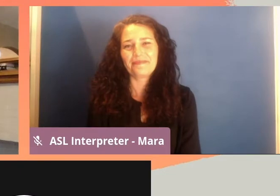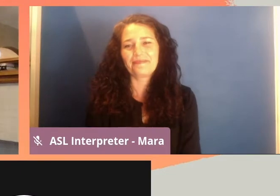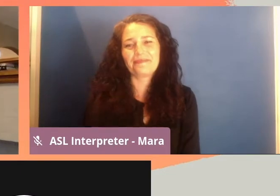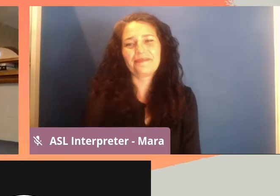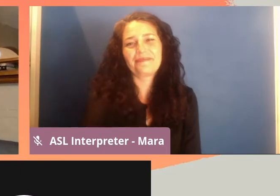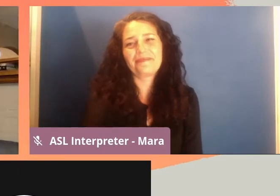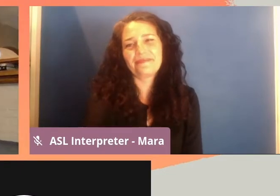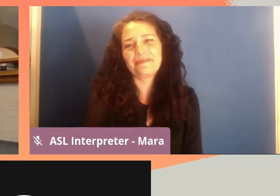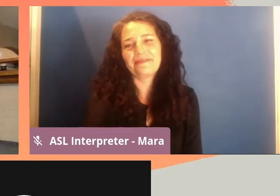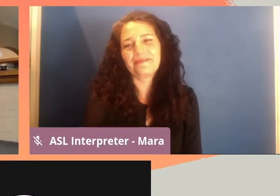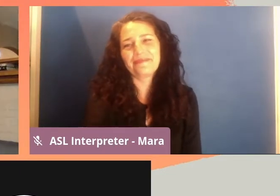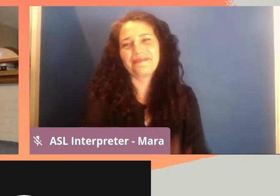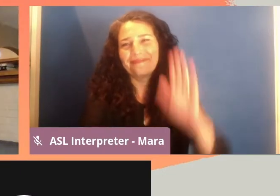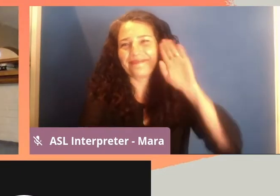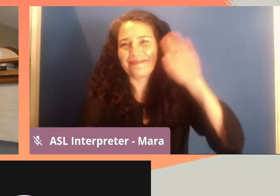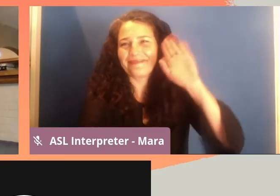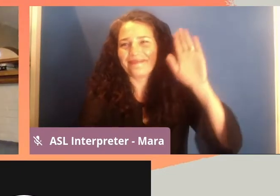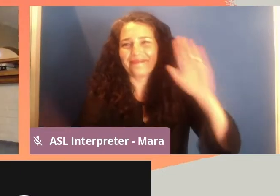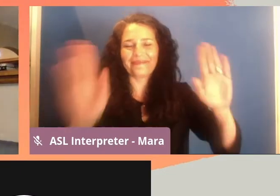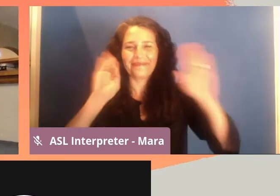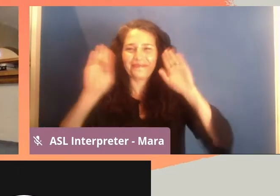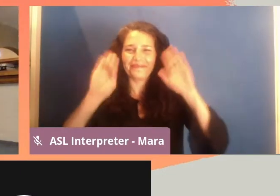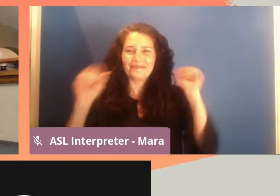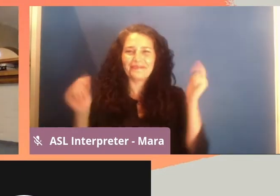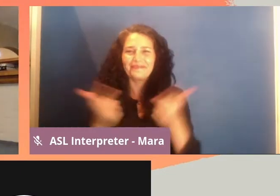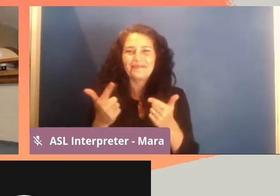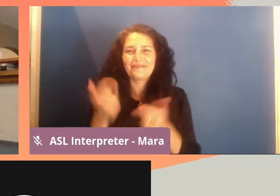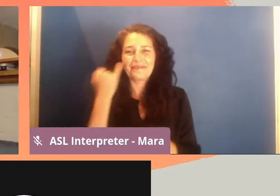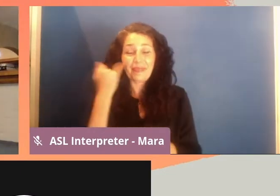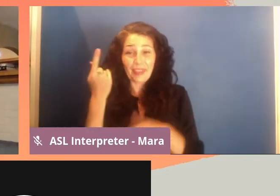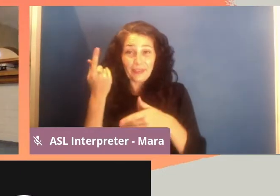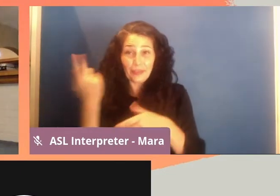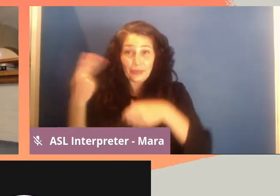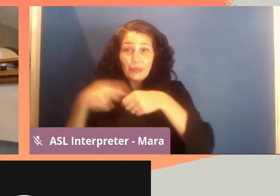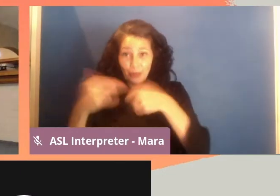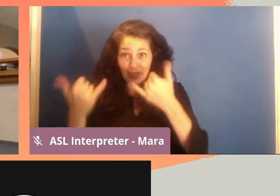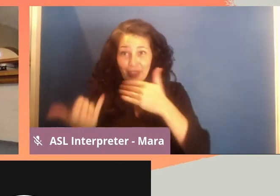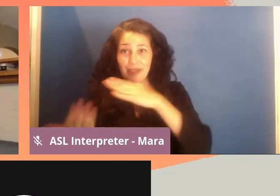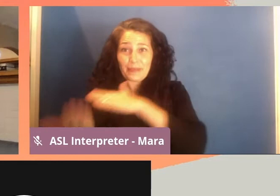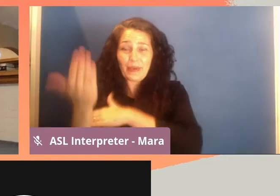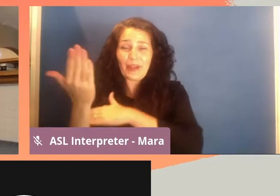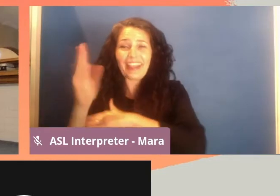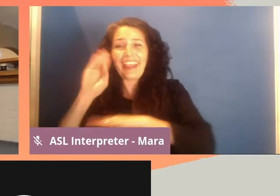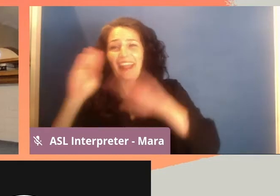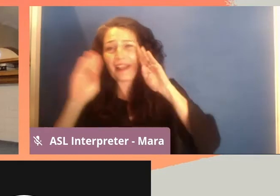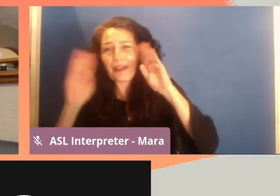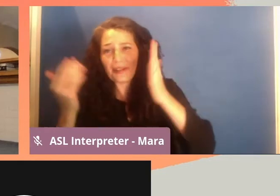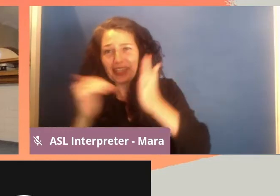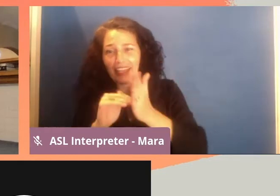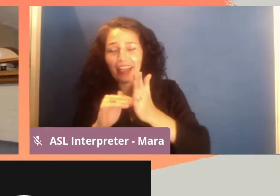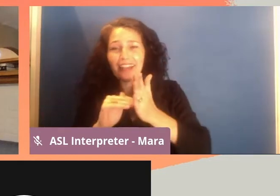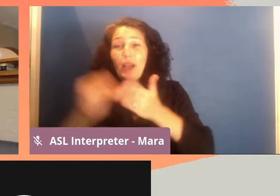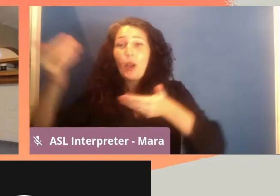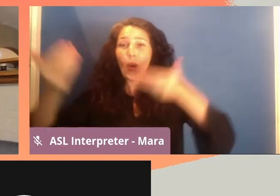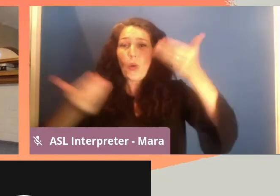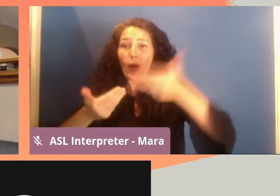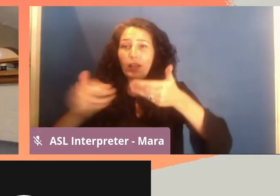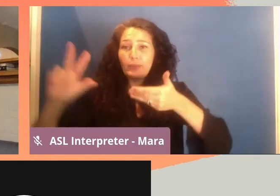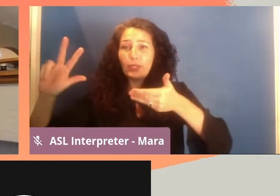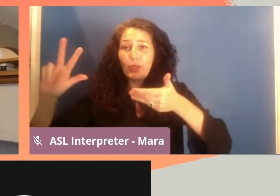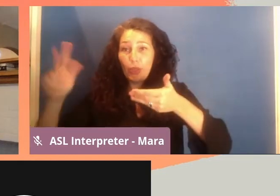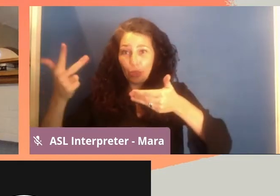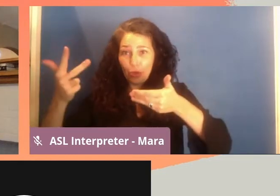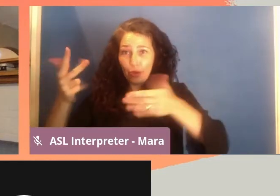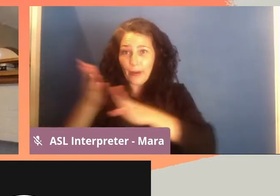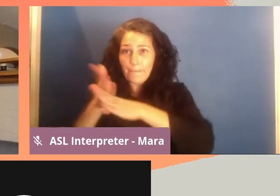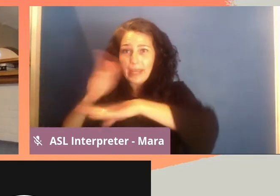Hello, everyone. Hello again to those of you who are with us this morning. Welcome to our third main stage session